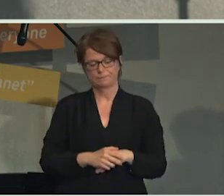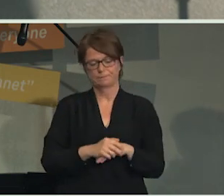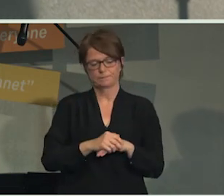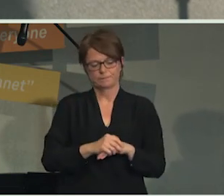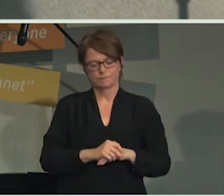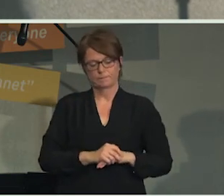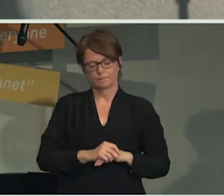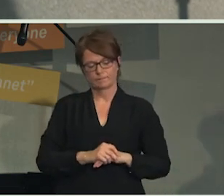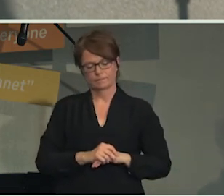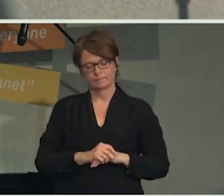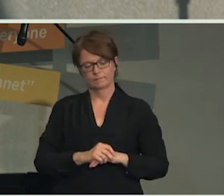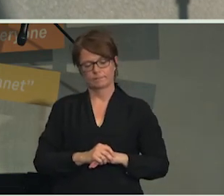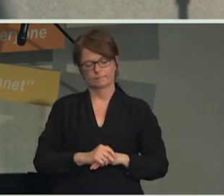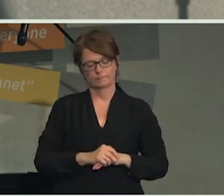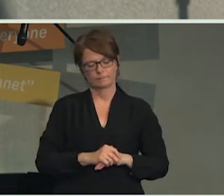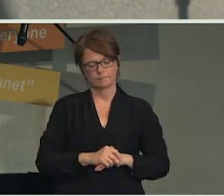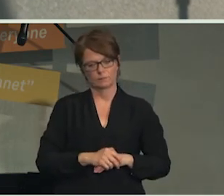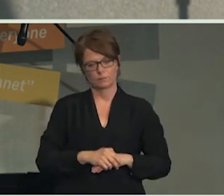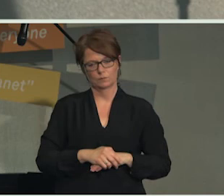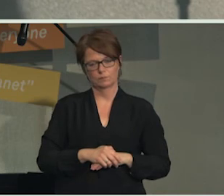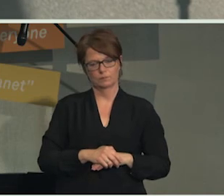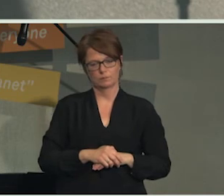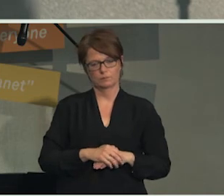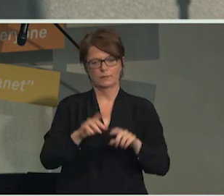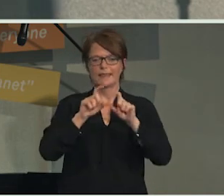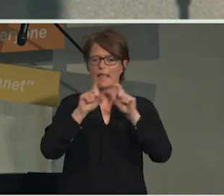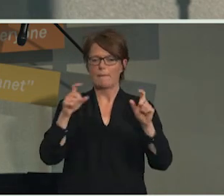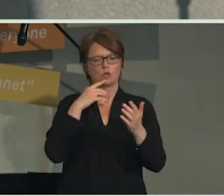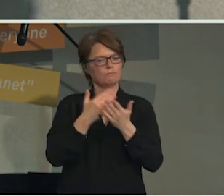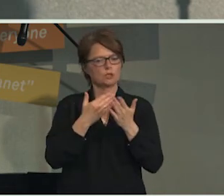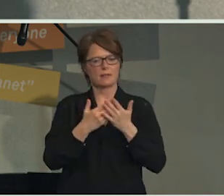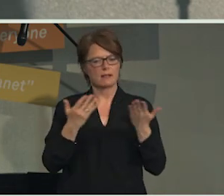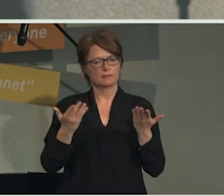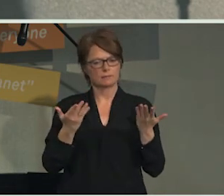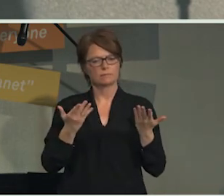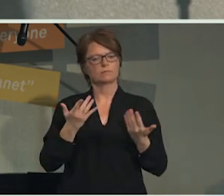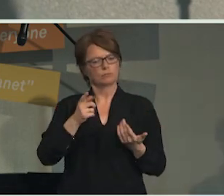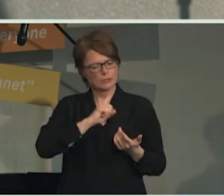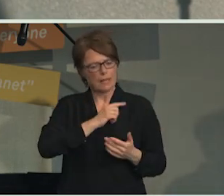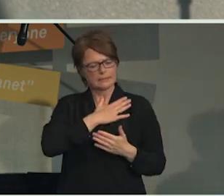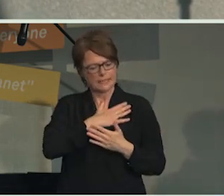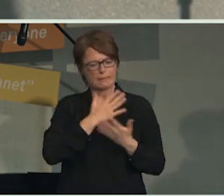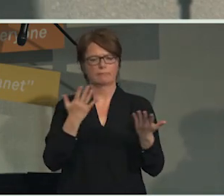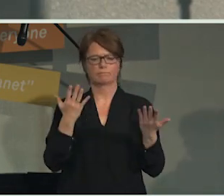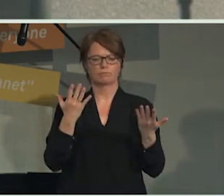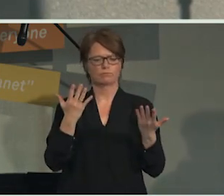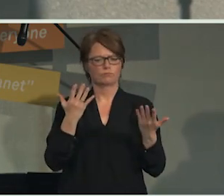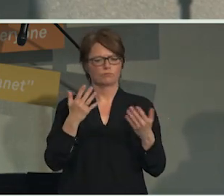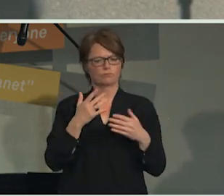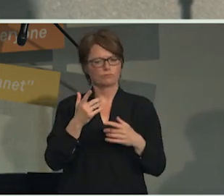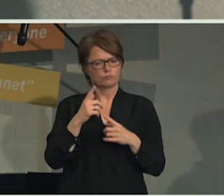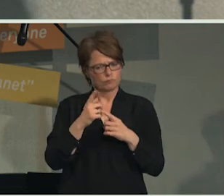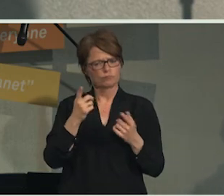go check the channel out. It's Mayoa's World on YouTube. Mayoa is also a German Chancellor